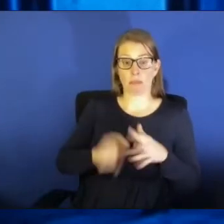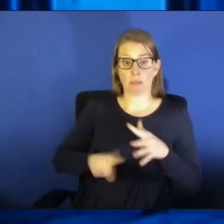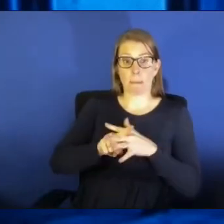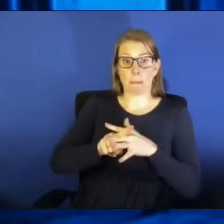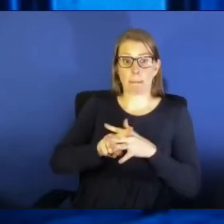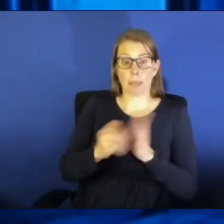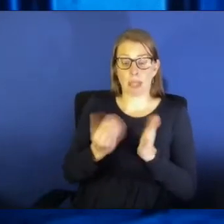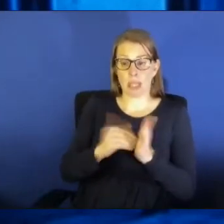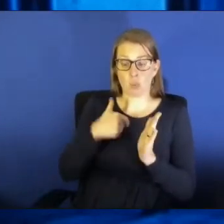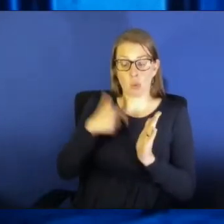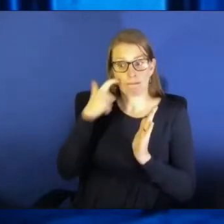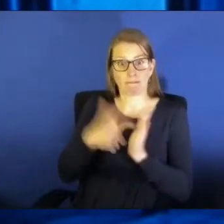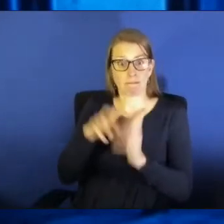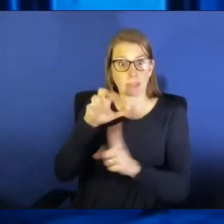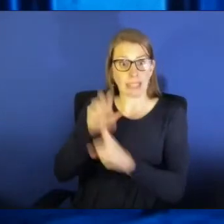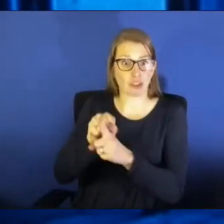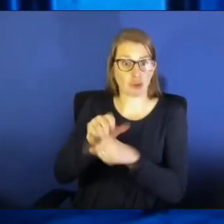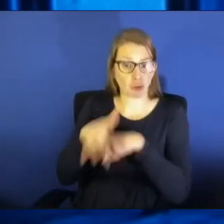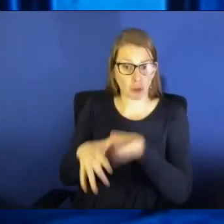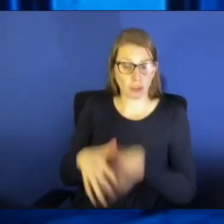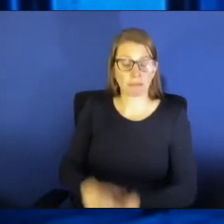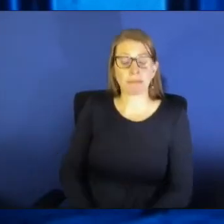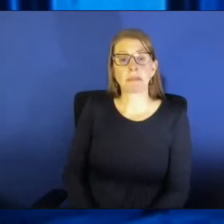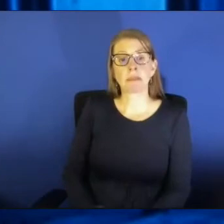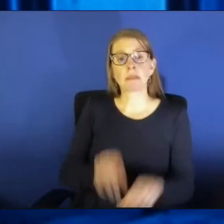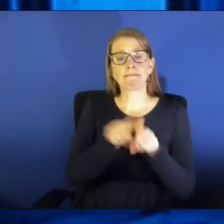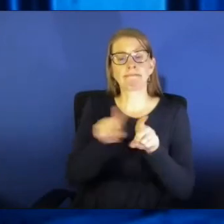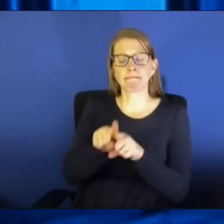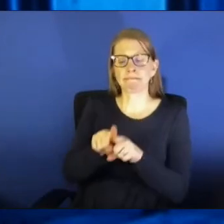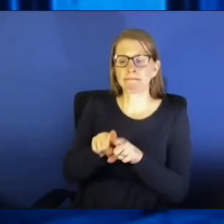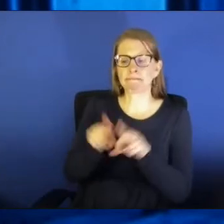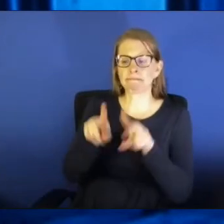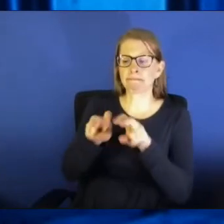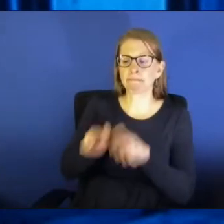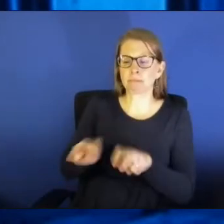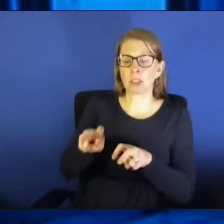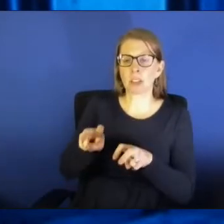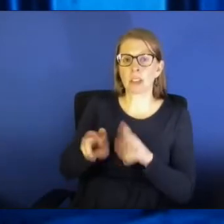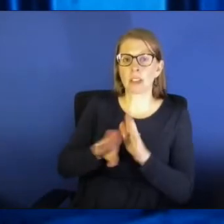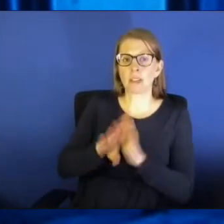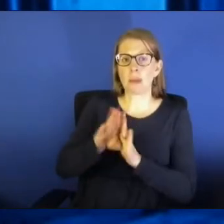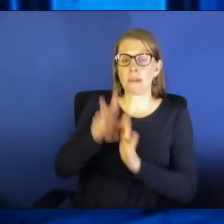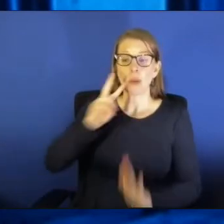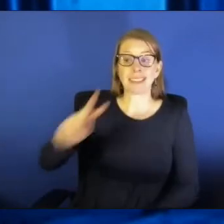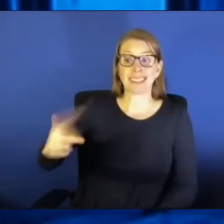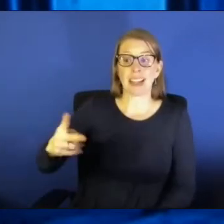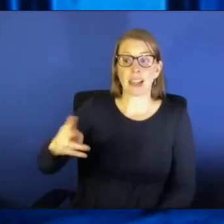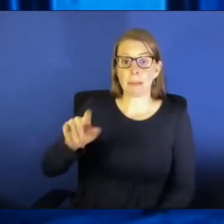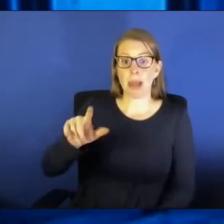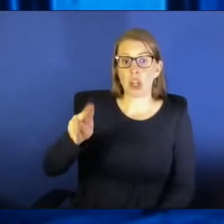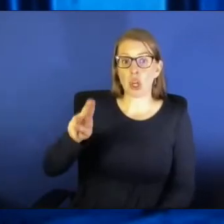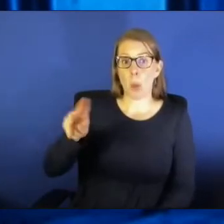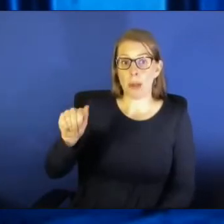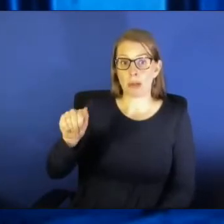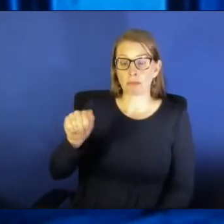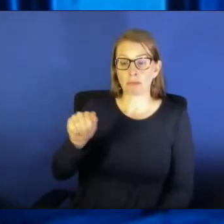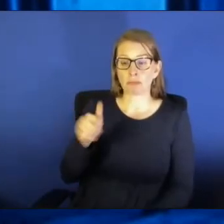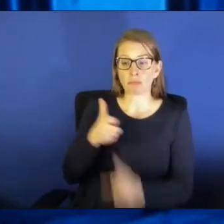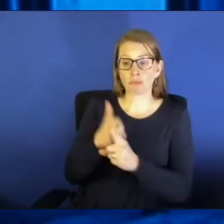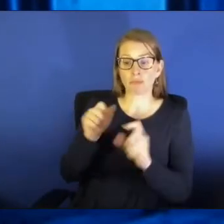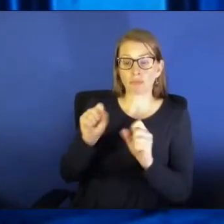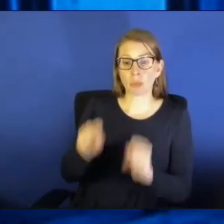that. But we're also looking for the development of a second melanoma. If you've had one, you have anywhere between 5 and